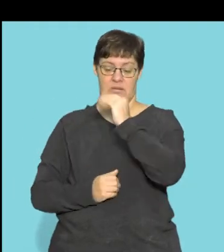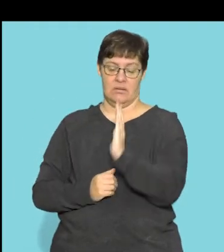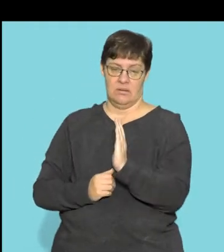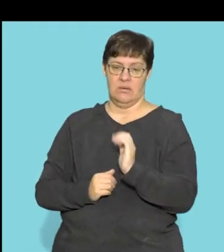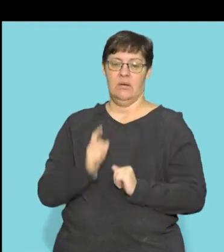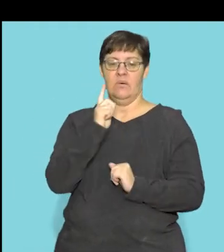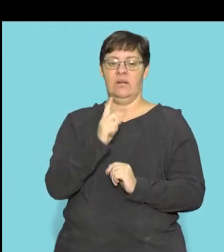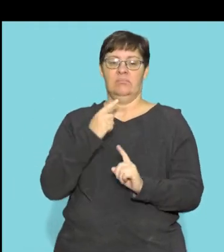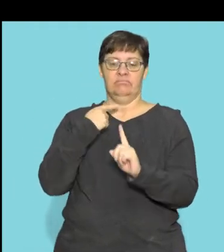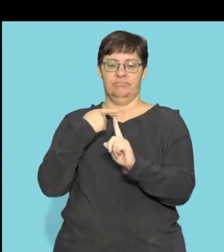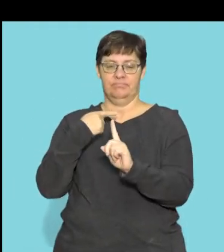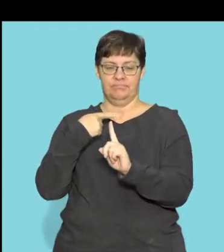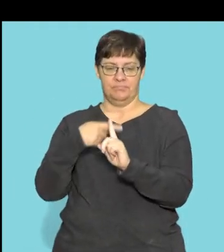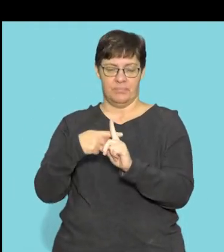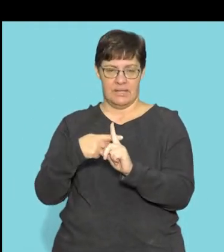250,000,